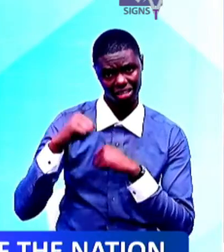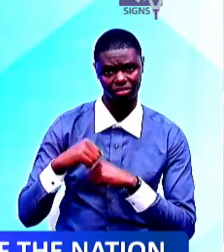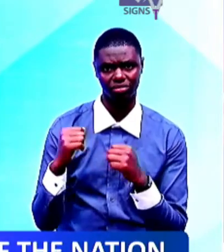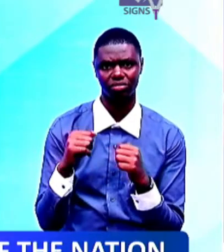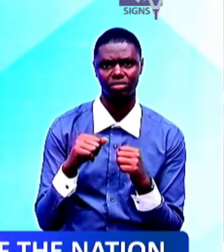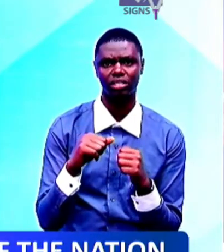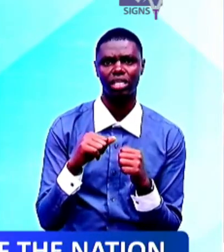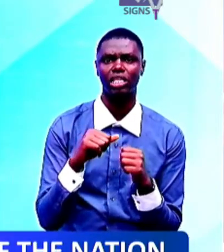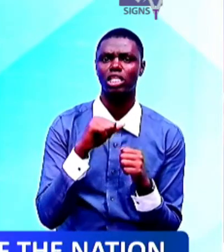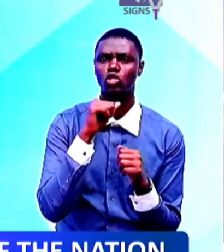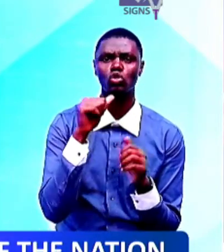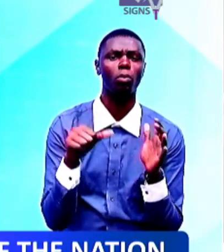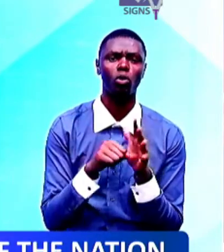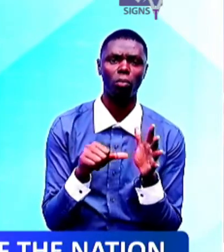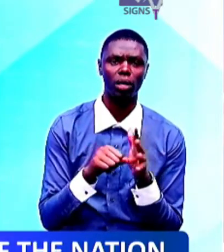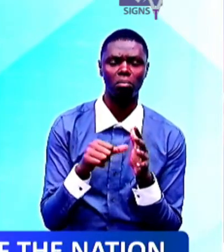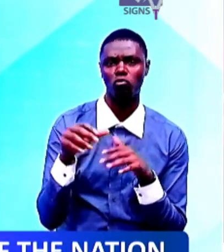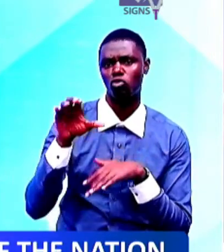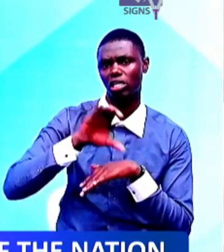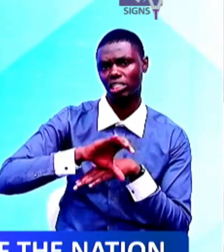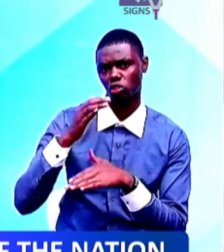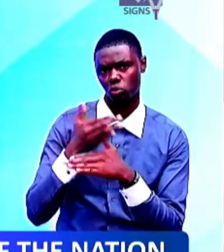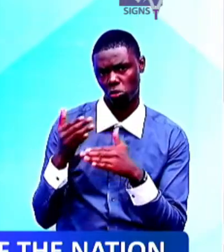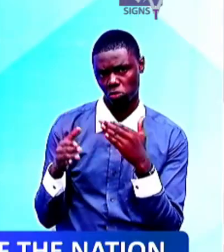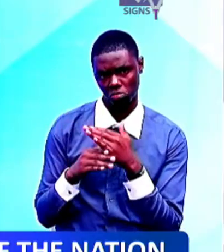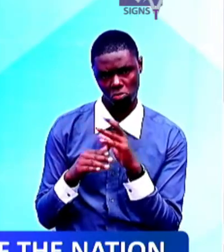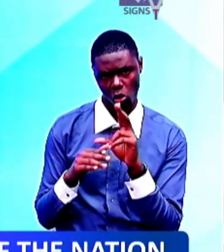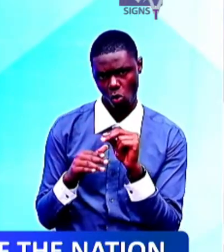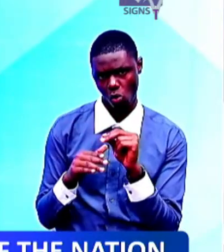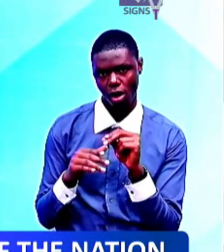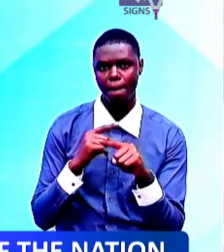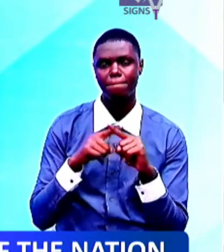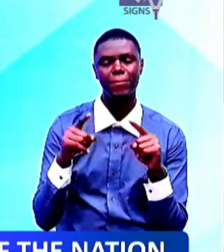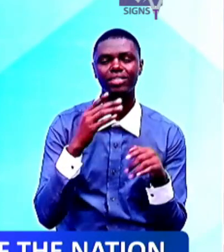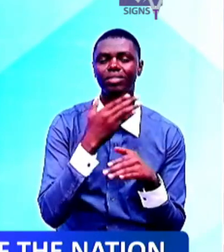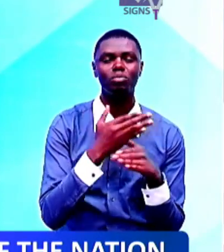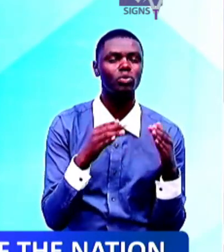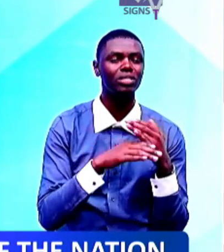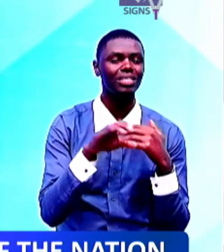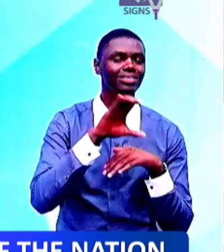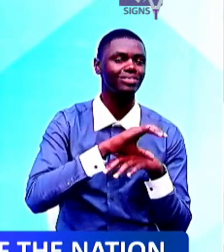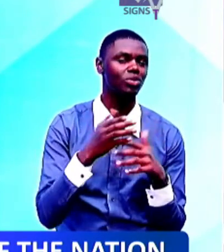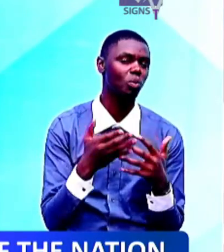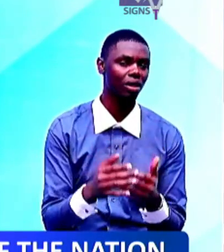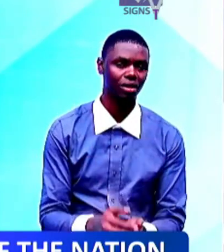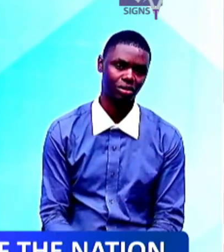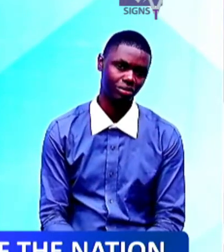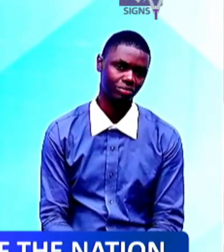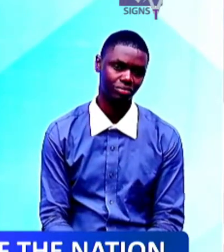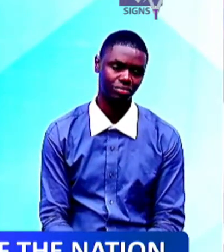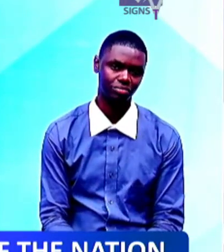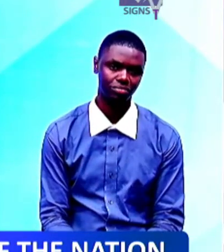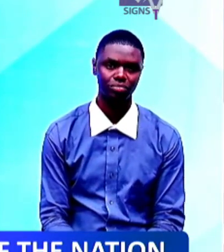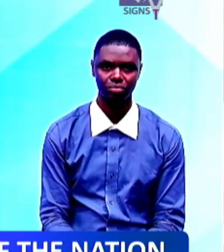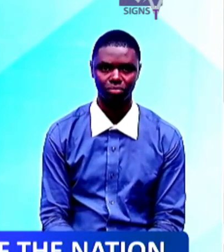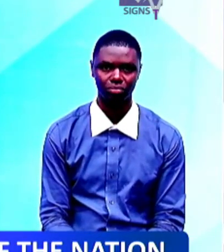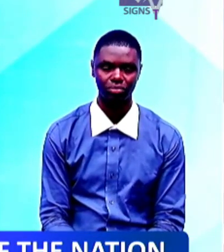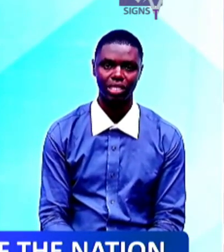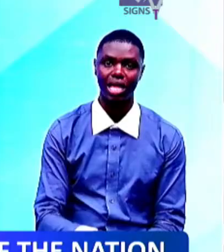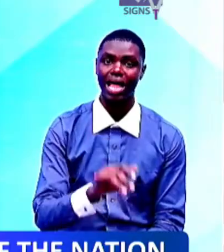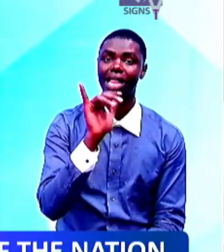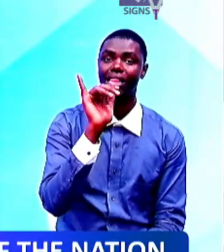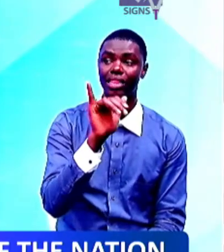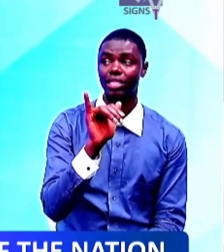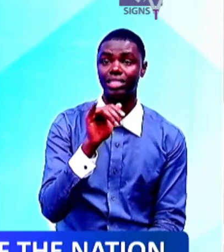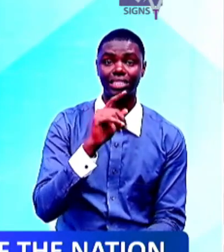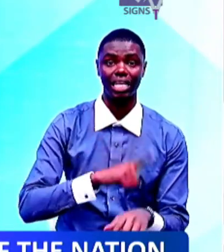no problem for a church to be built, but where are you building that church? All right? That is,